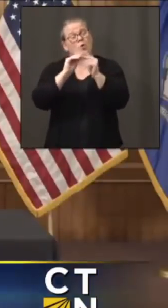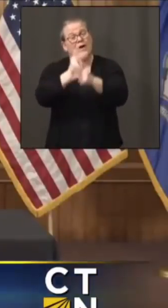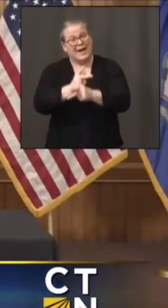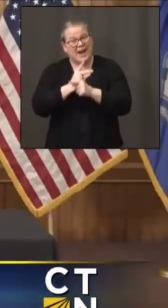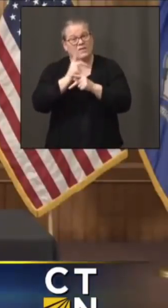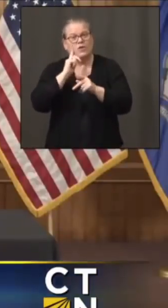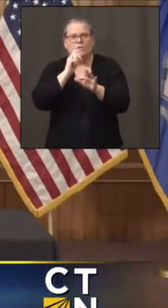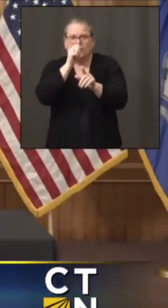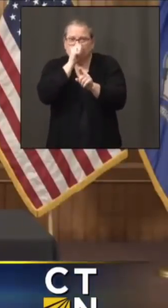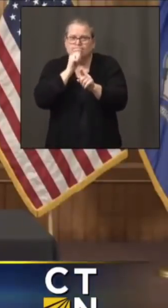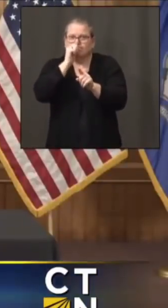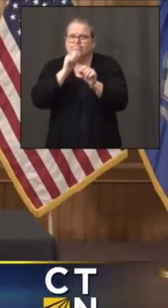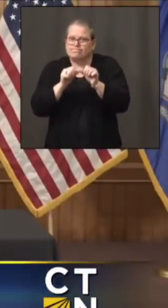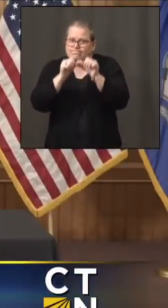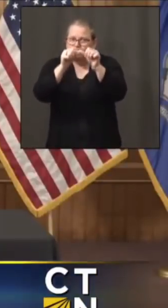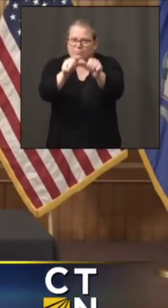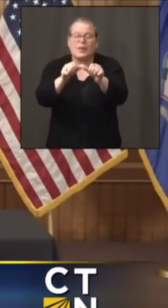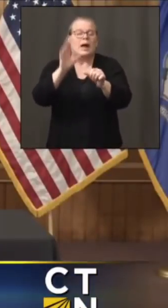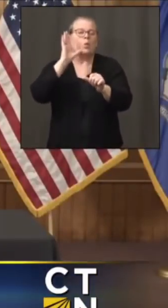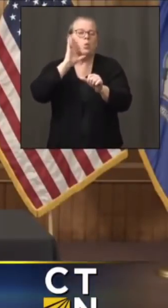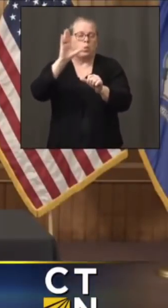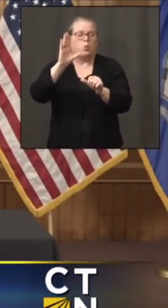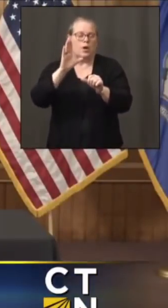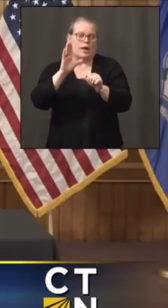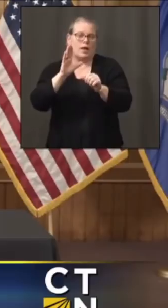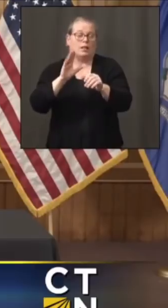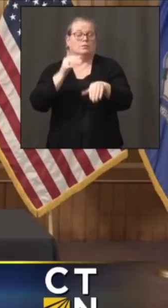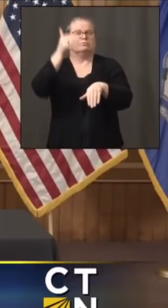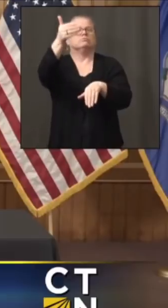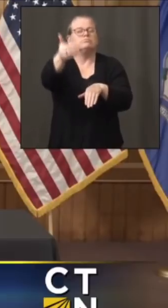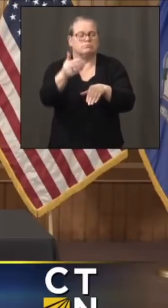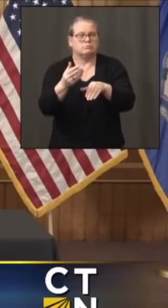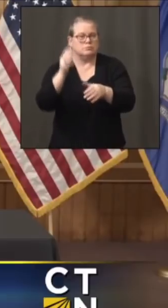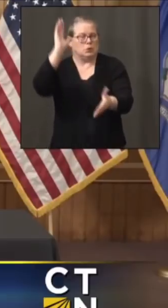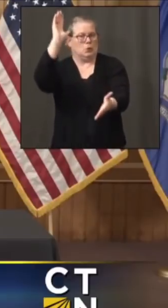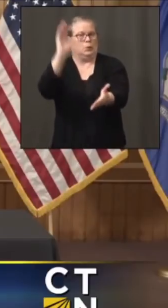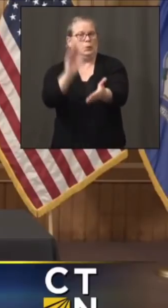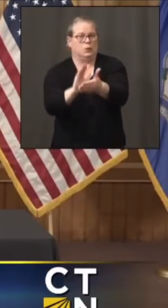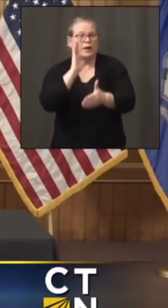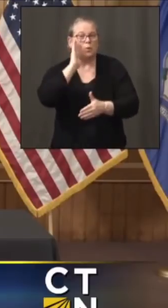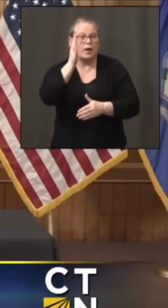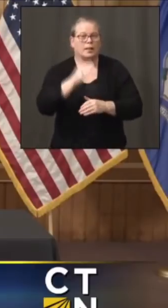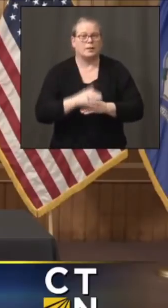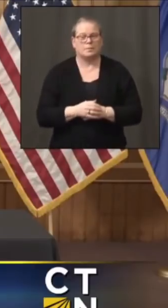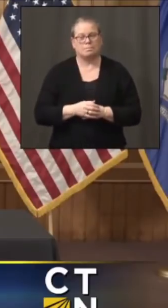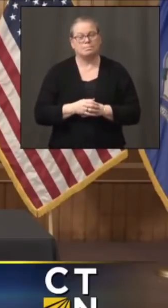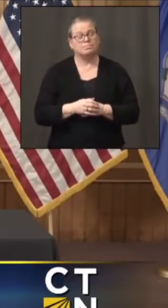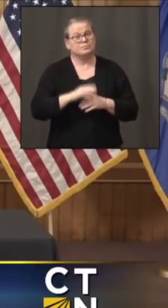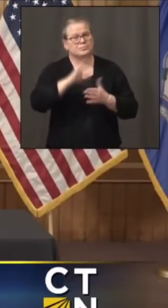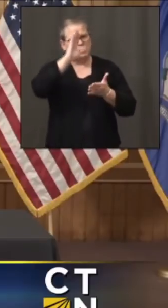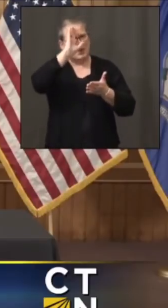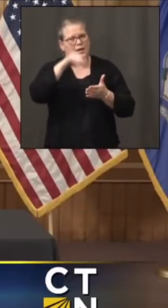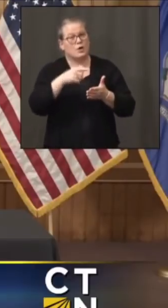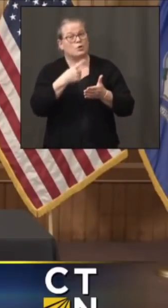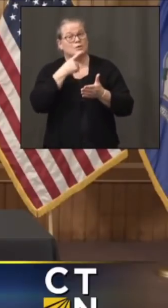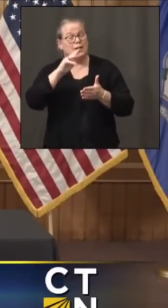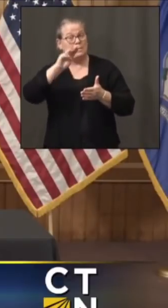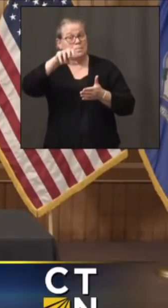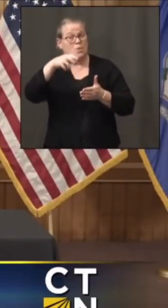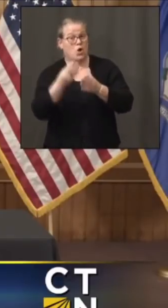Lastly, I know you believe that you'll have about 1 million people vaccinated by March. When do you believe the general public may begin to start receiving this